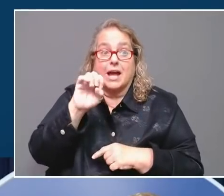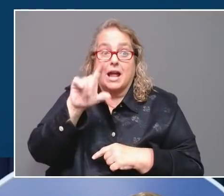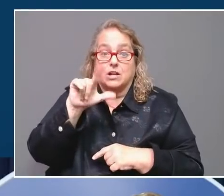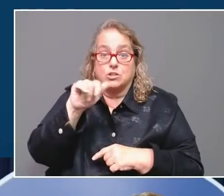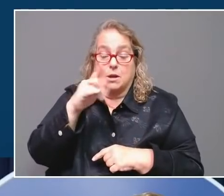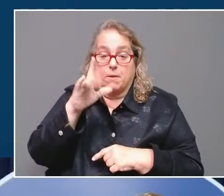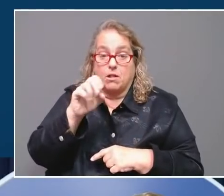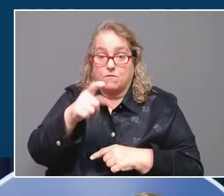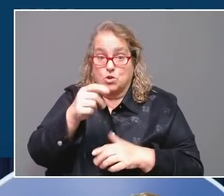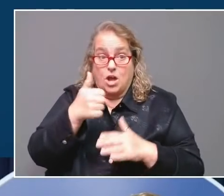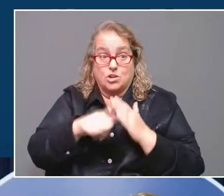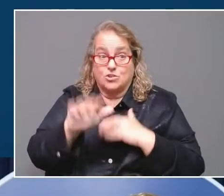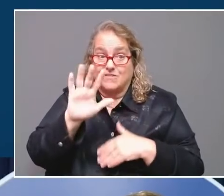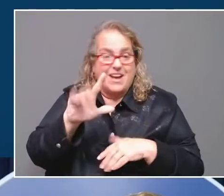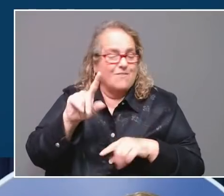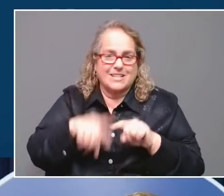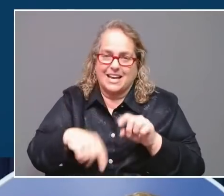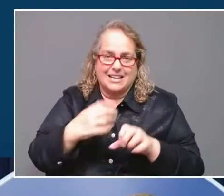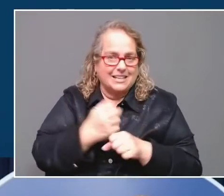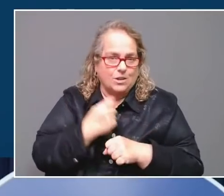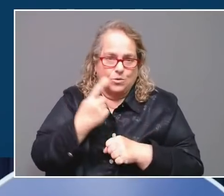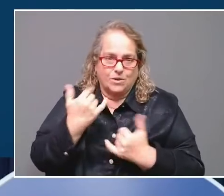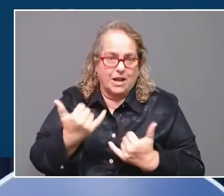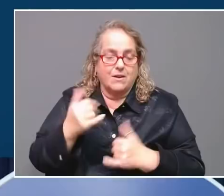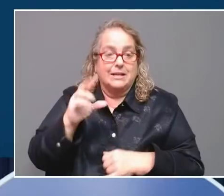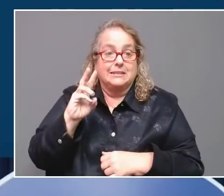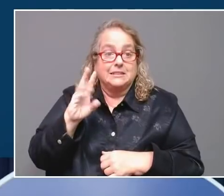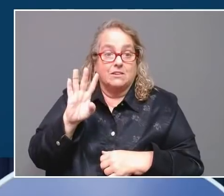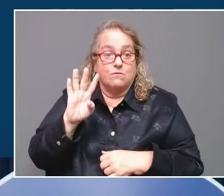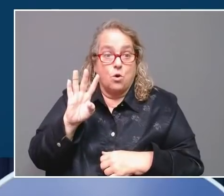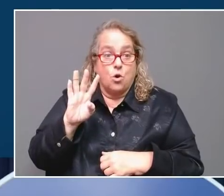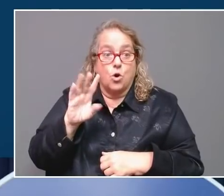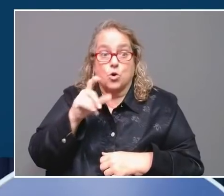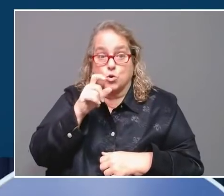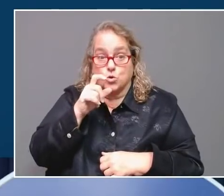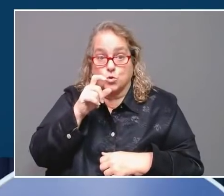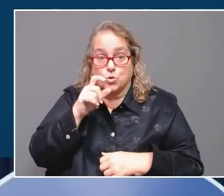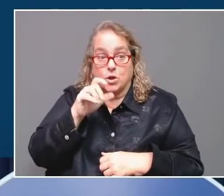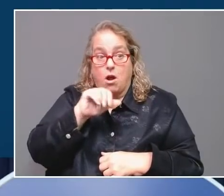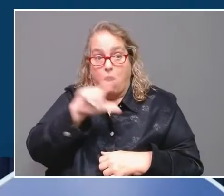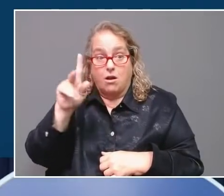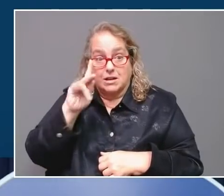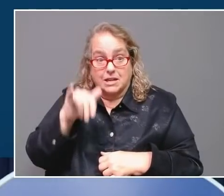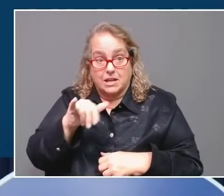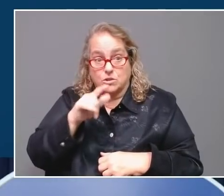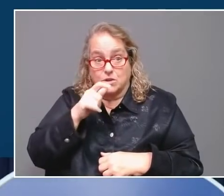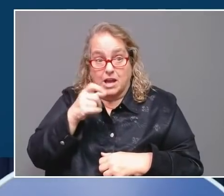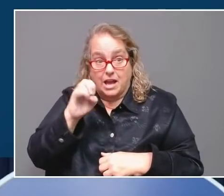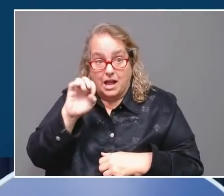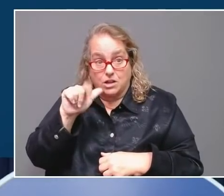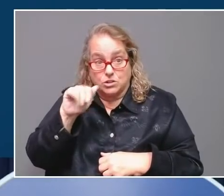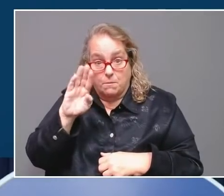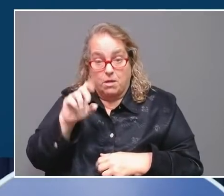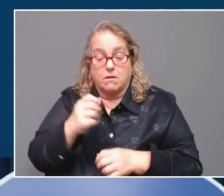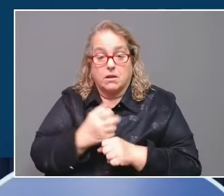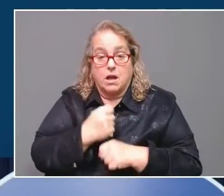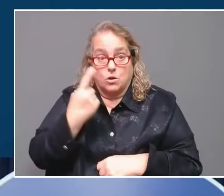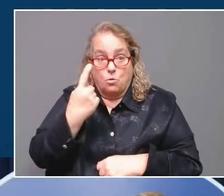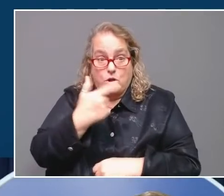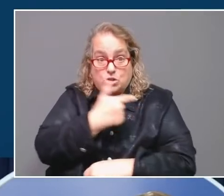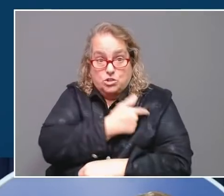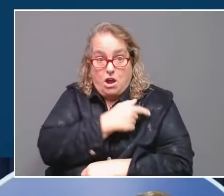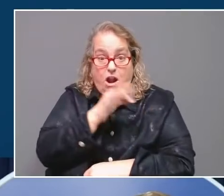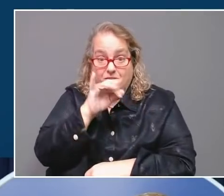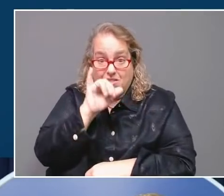So 64% of every Kentuckian eligible has received their at least one shot, and of those that can make